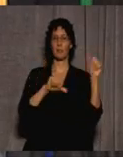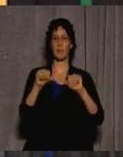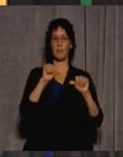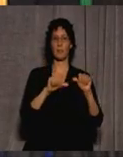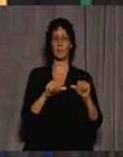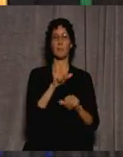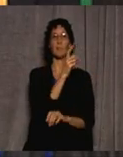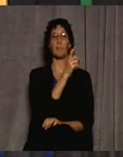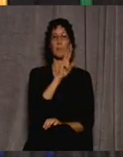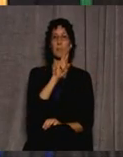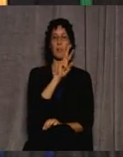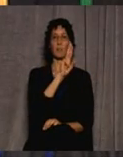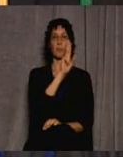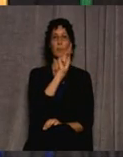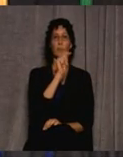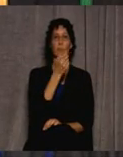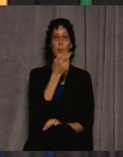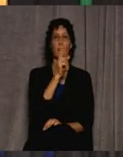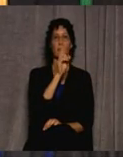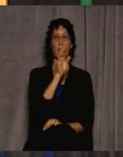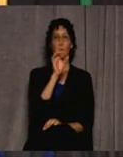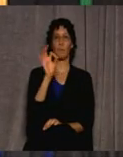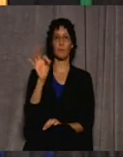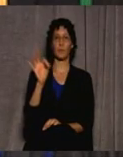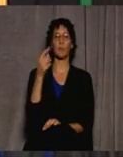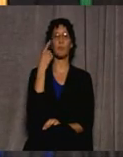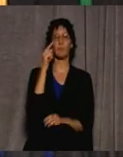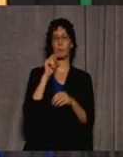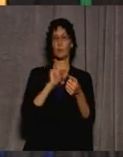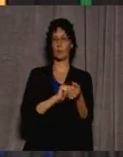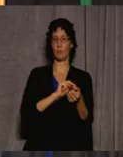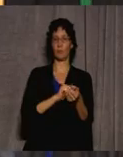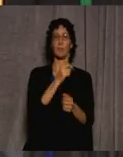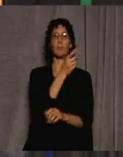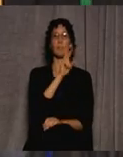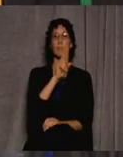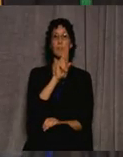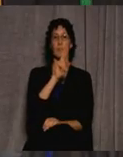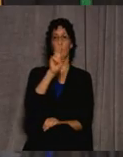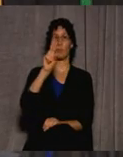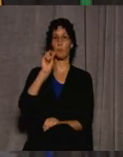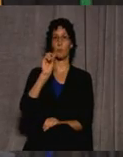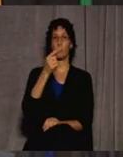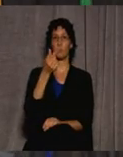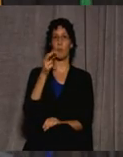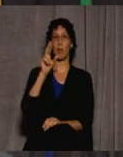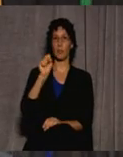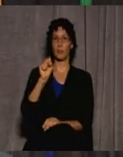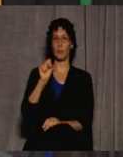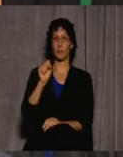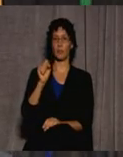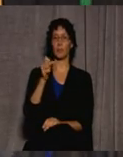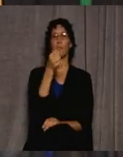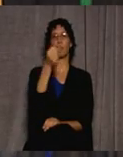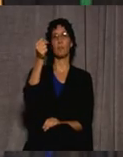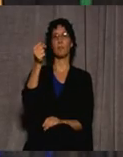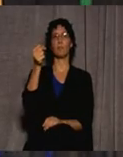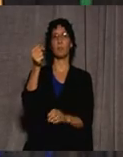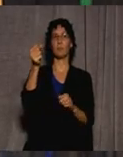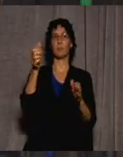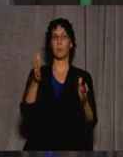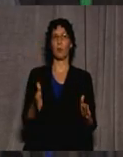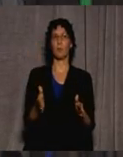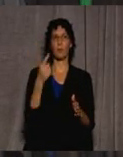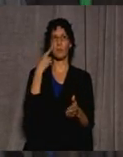of College of Nursing. Dr. Rogers, the Provost of this great institution, and so